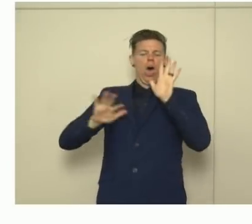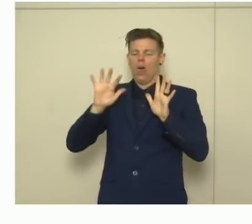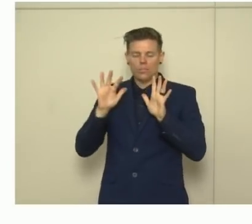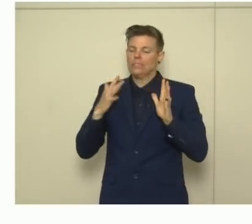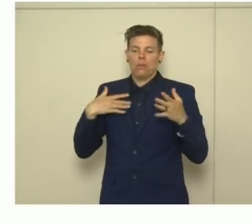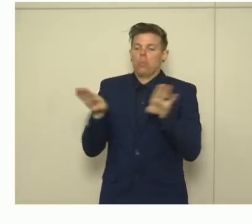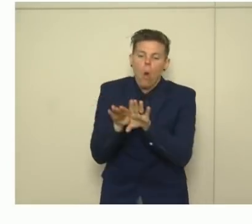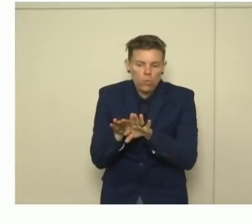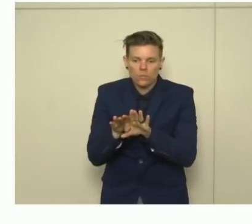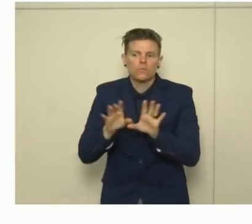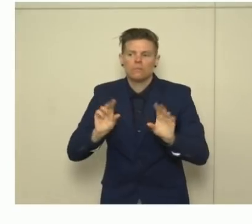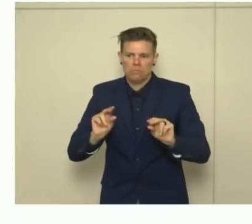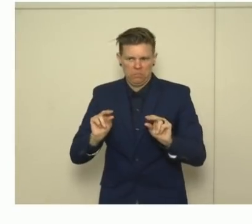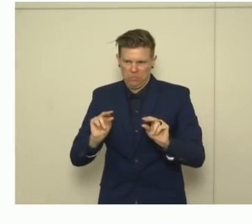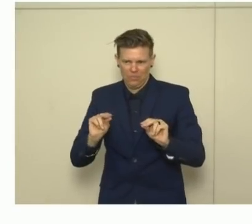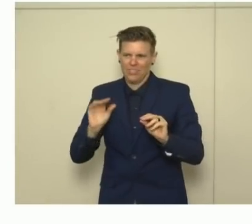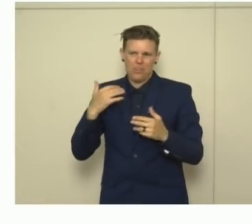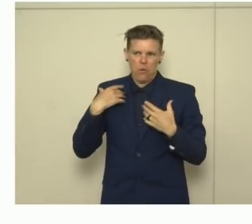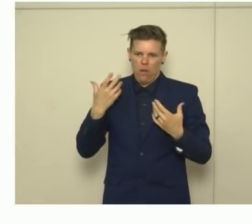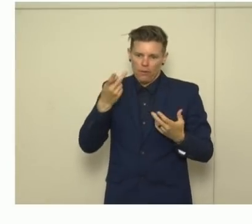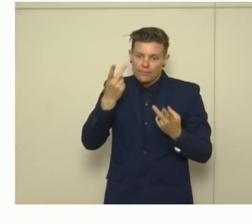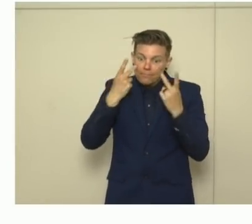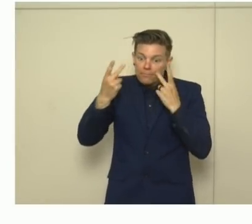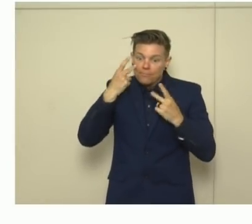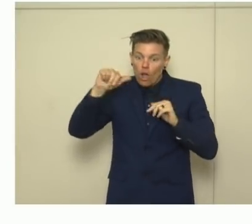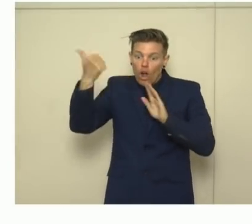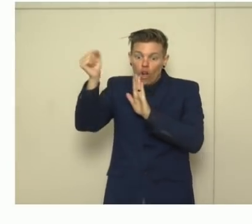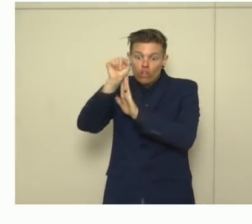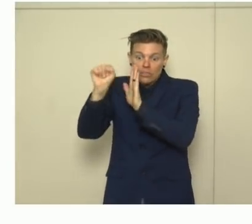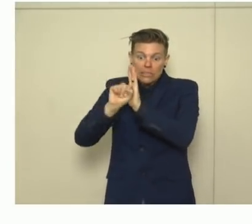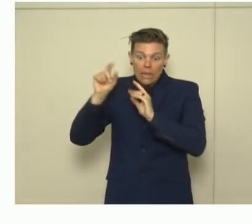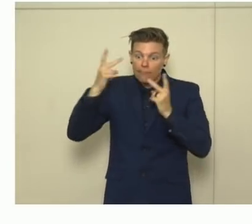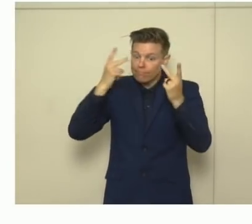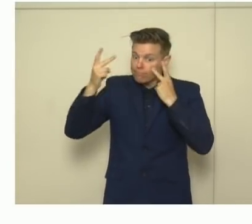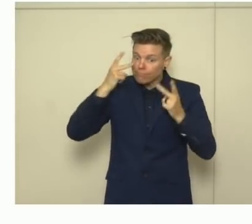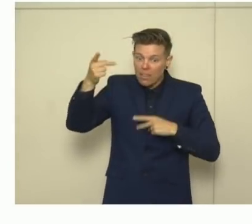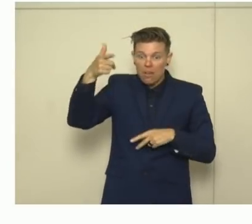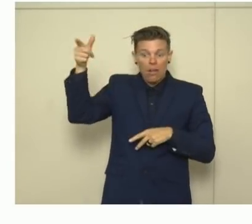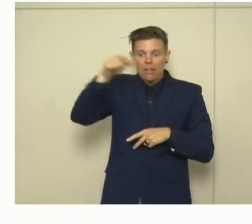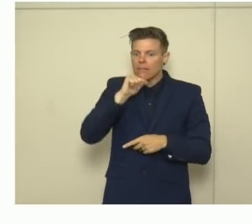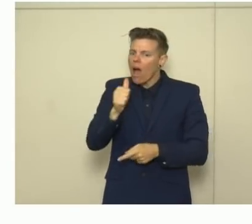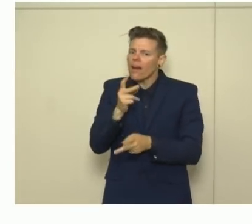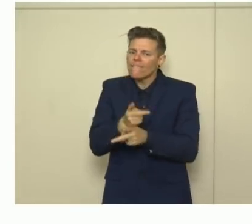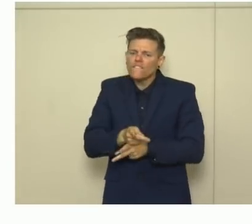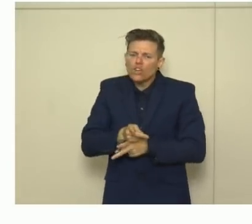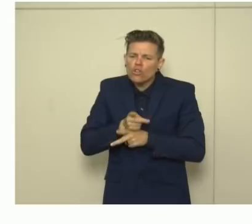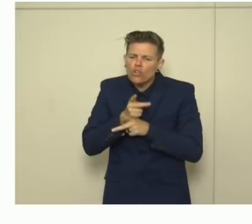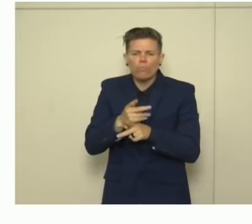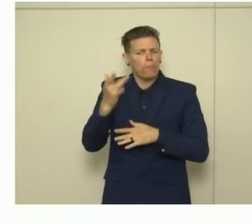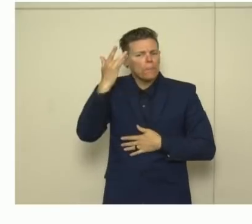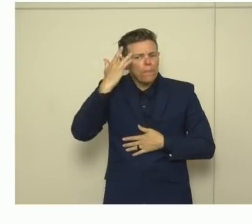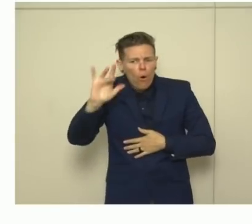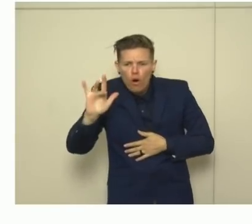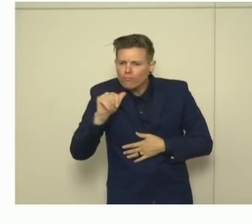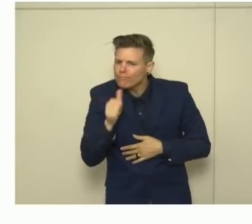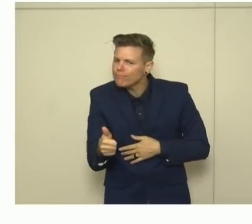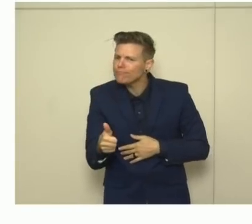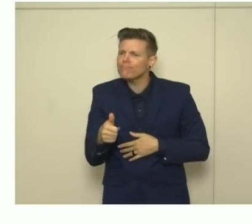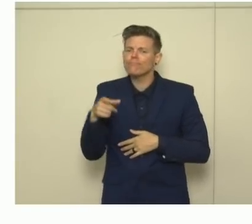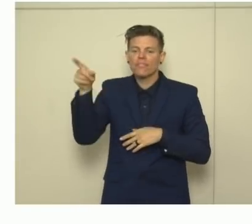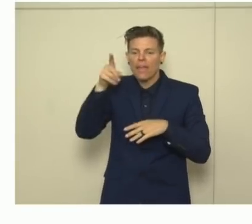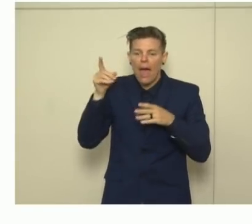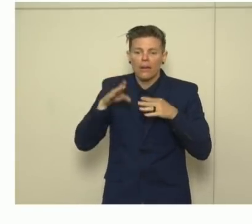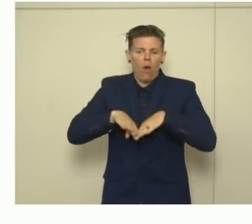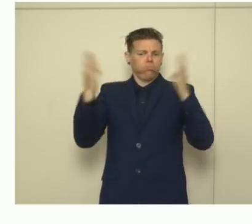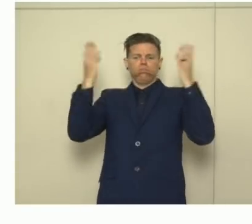many cases in other states that didn't take necessarily the same precautions that we did, that didn't have the mask requirements,